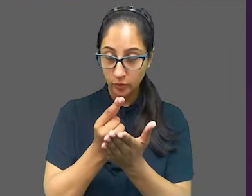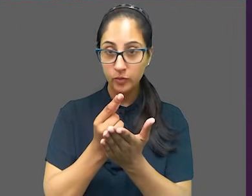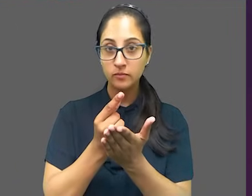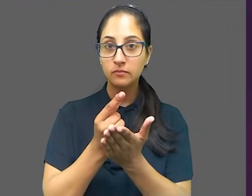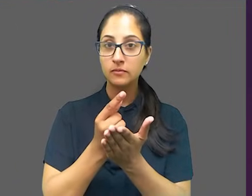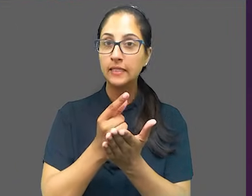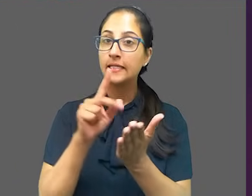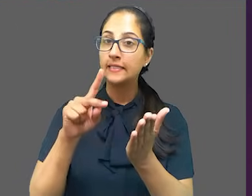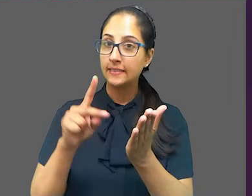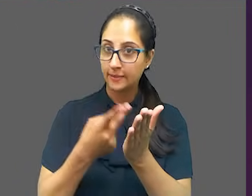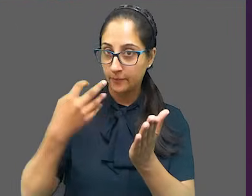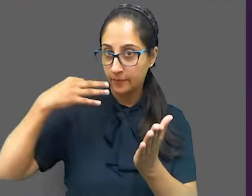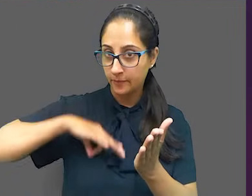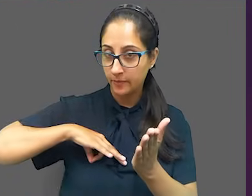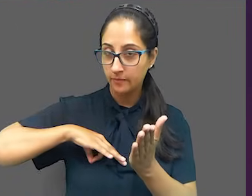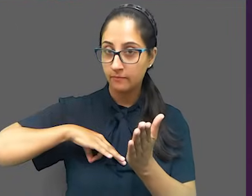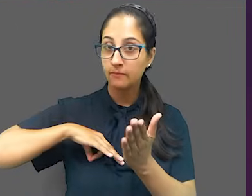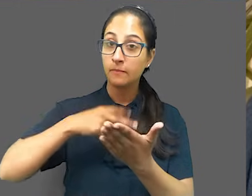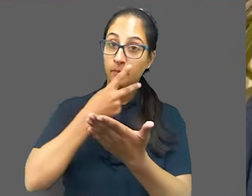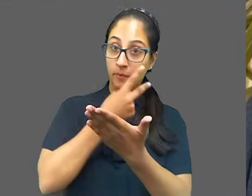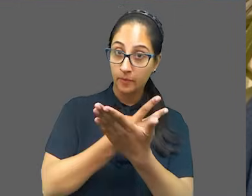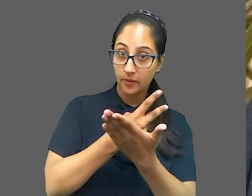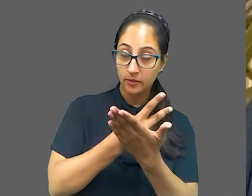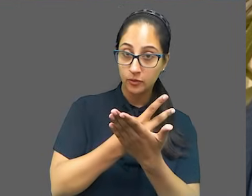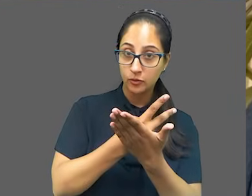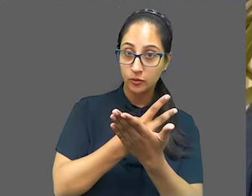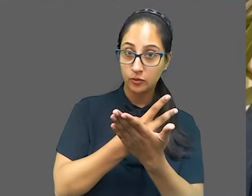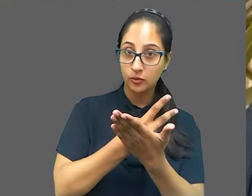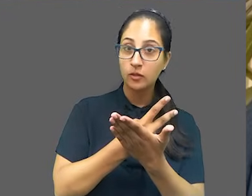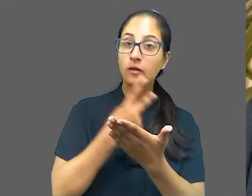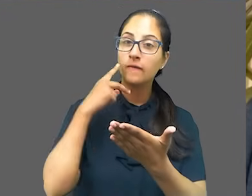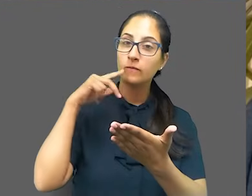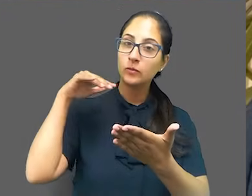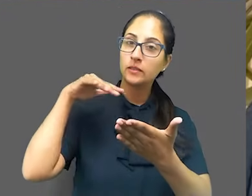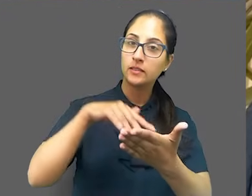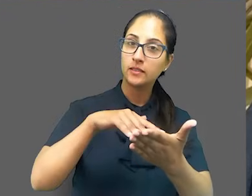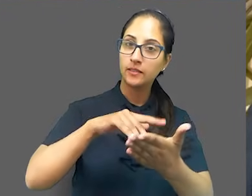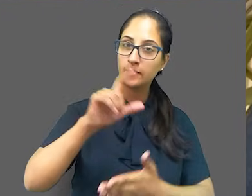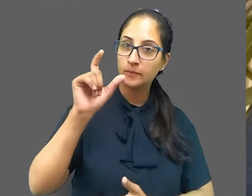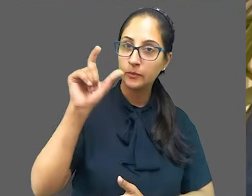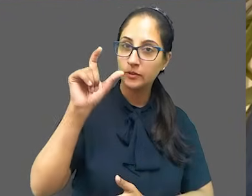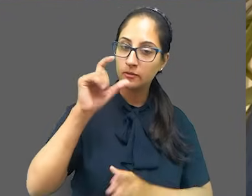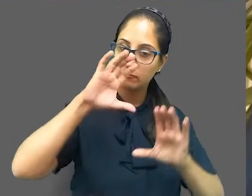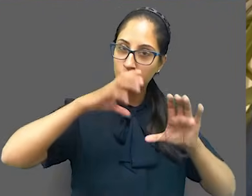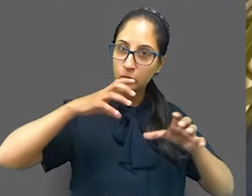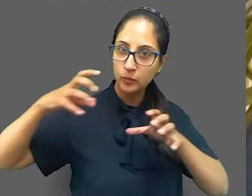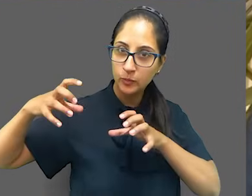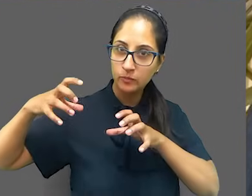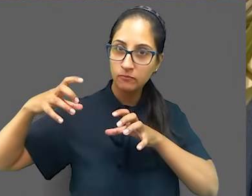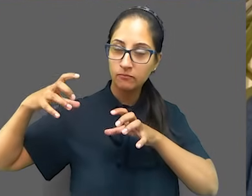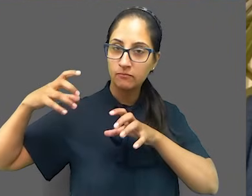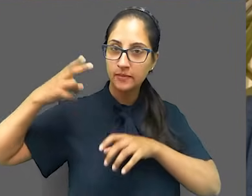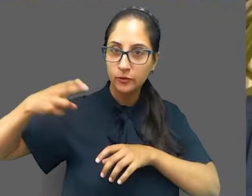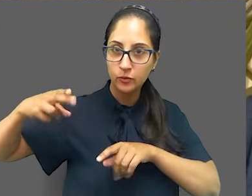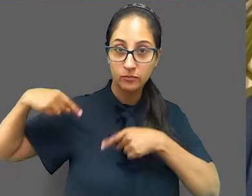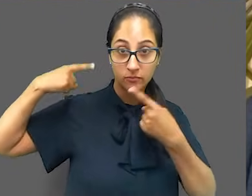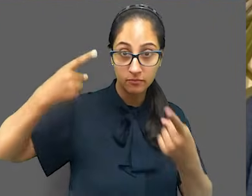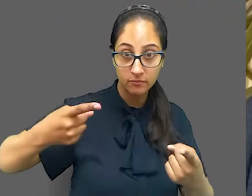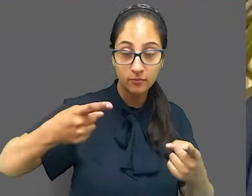dual postgraduate program that combines a master's in the study of